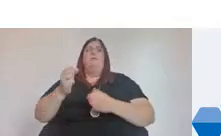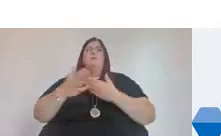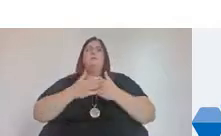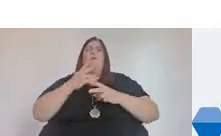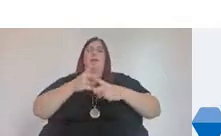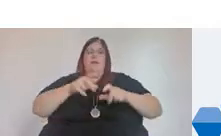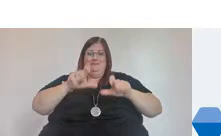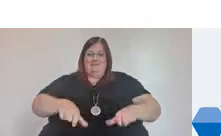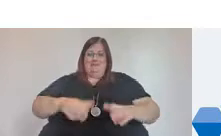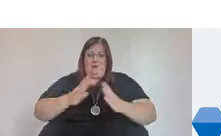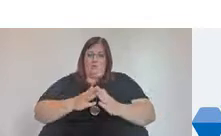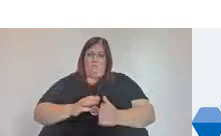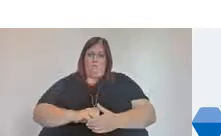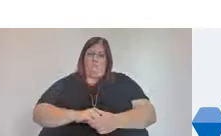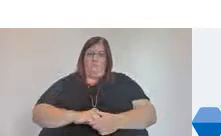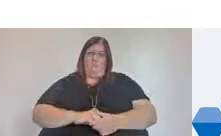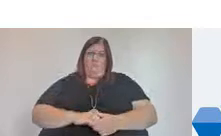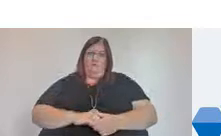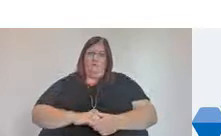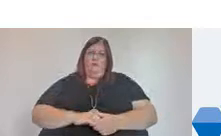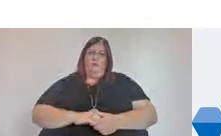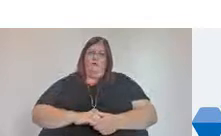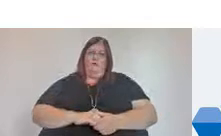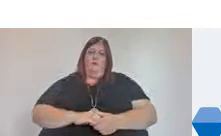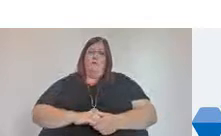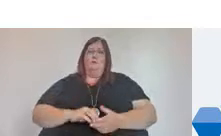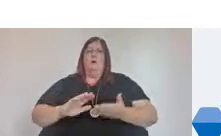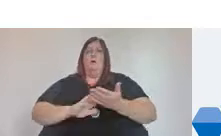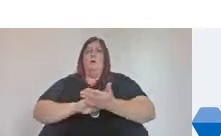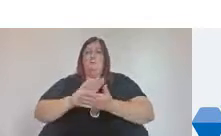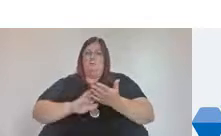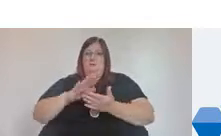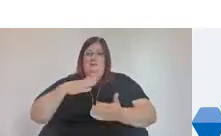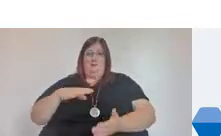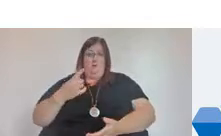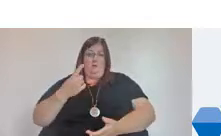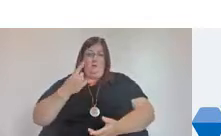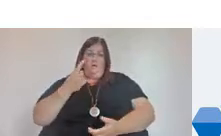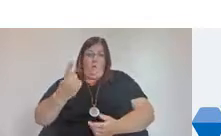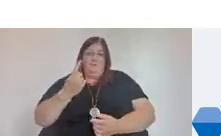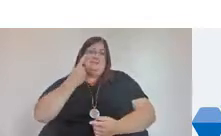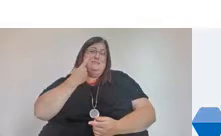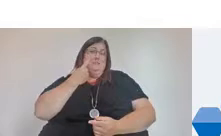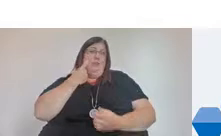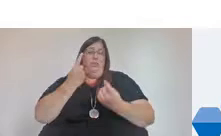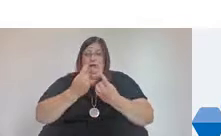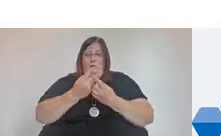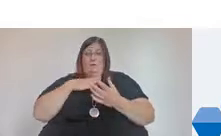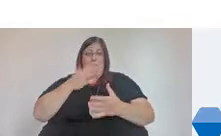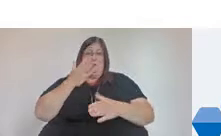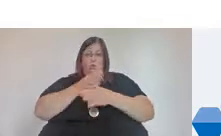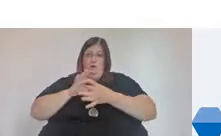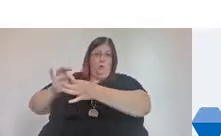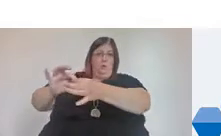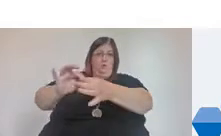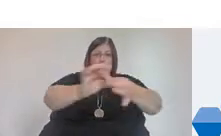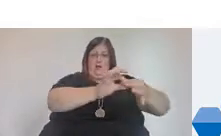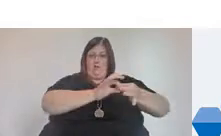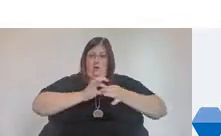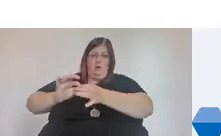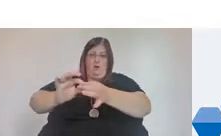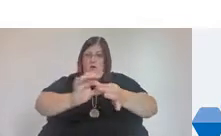So for our finances, what that means is one simple system bottom line that we work collectively to deliver. And increasingly, not just